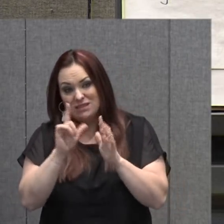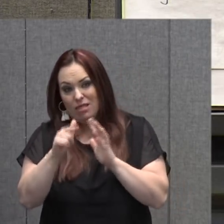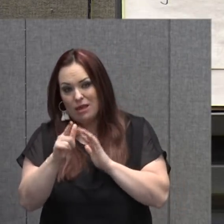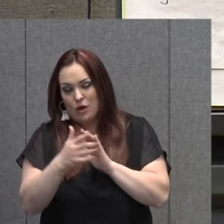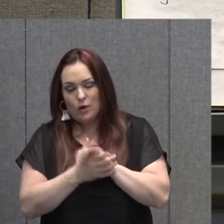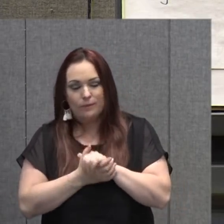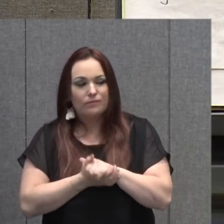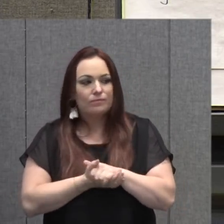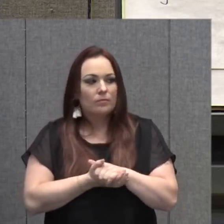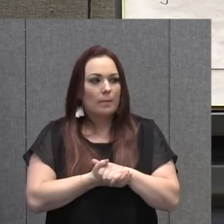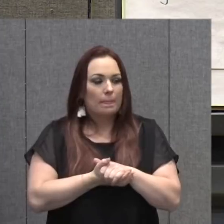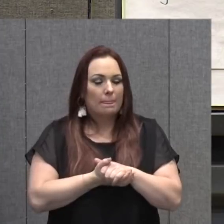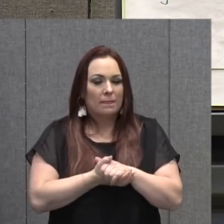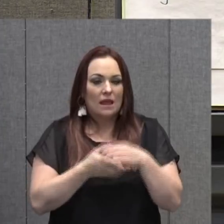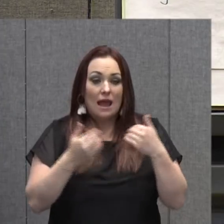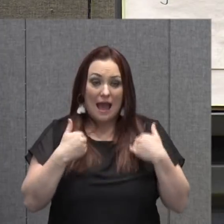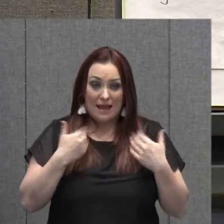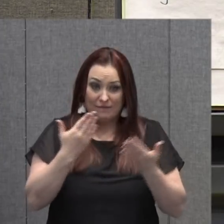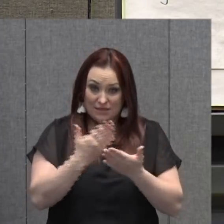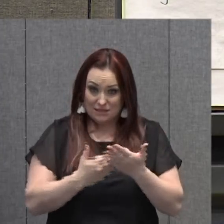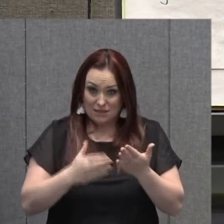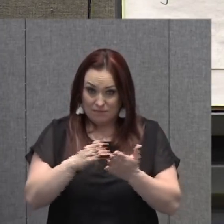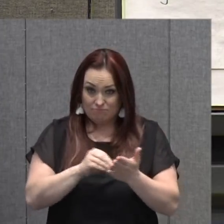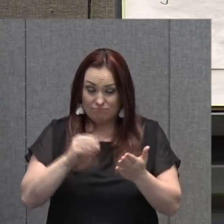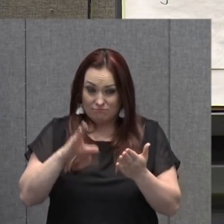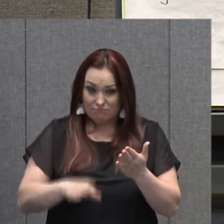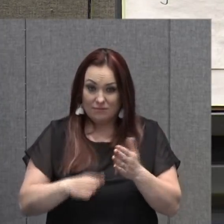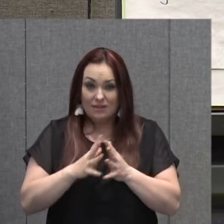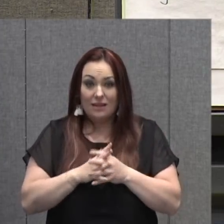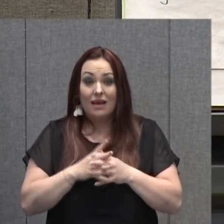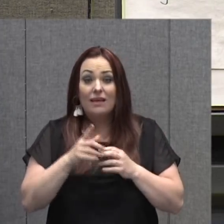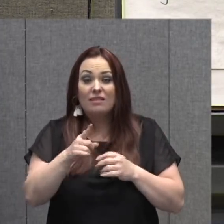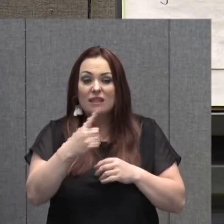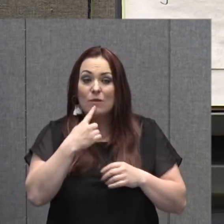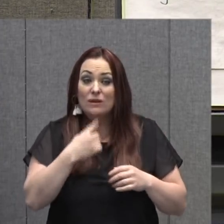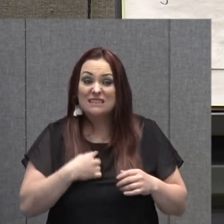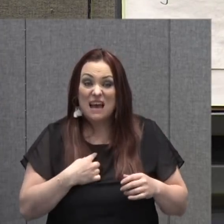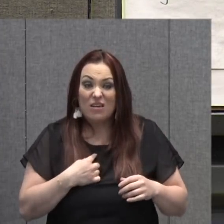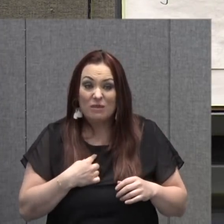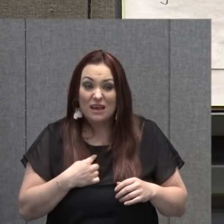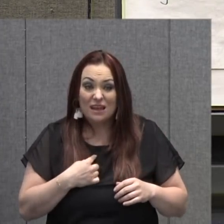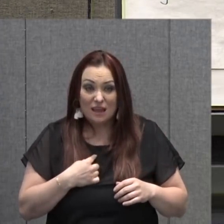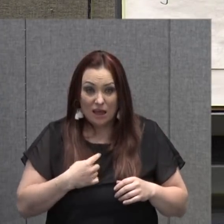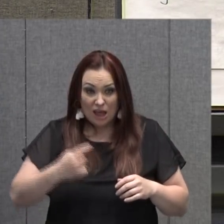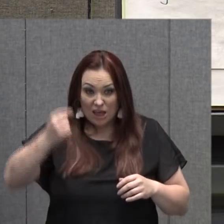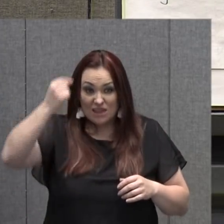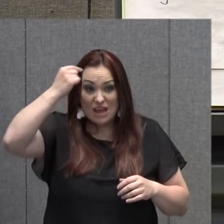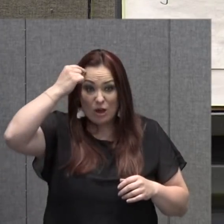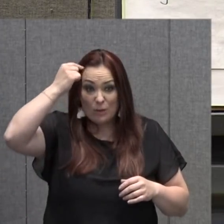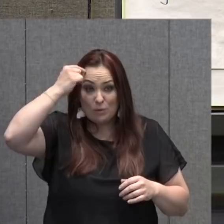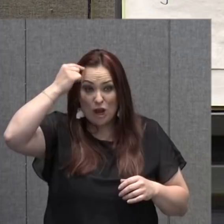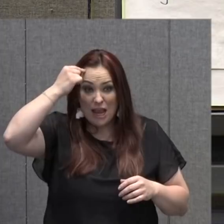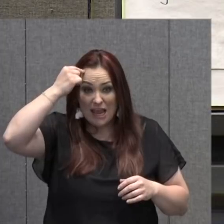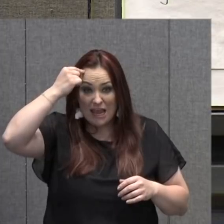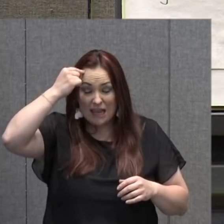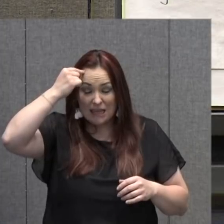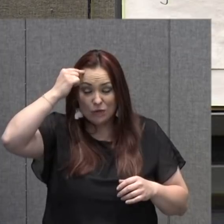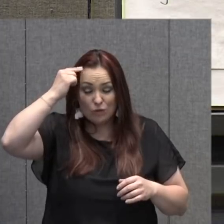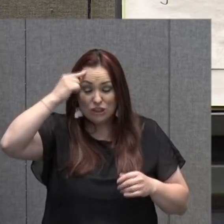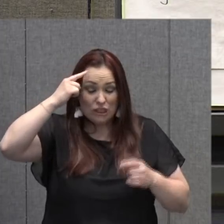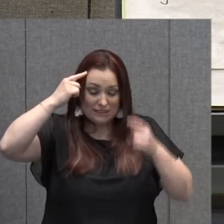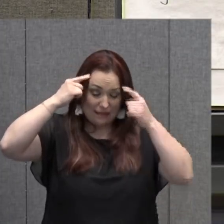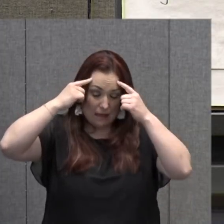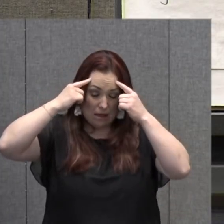is I have some students that they tell me their brain just thinks so